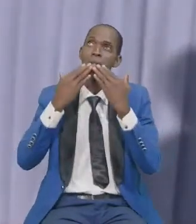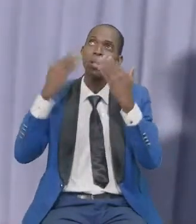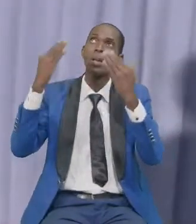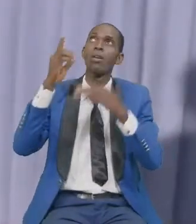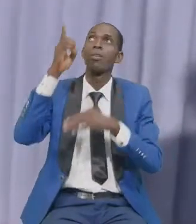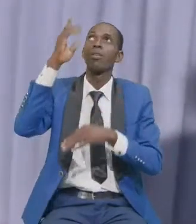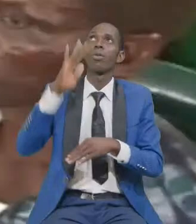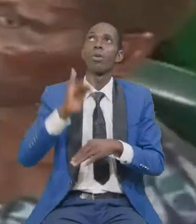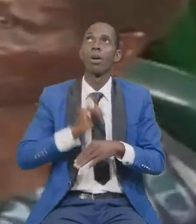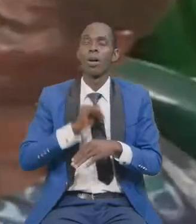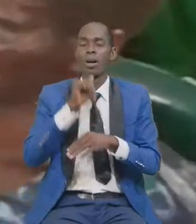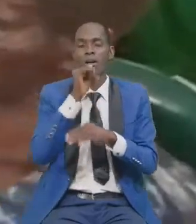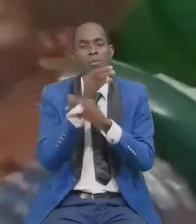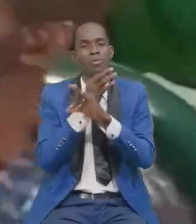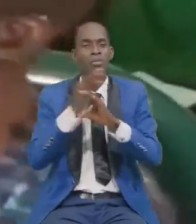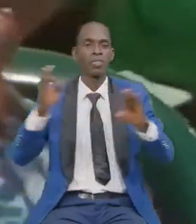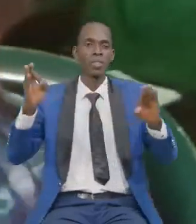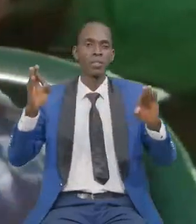am free.